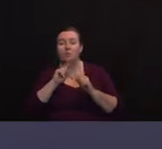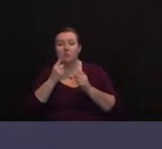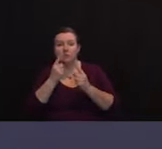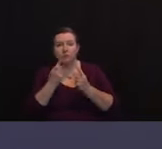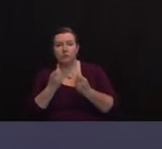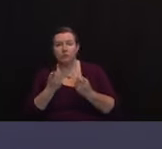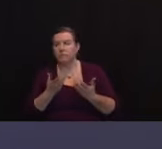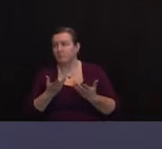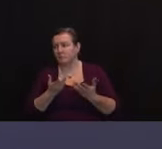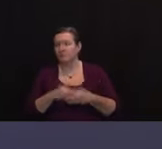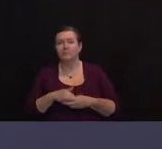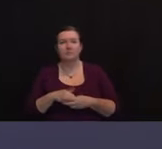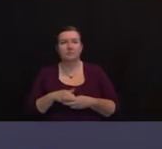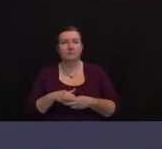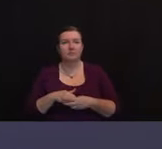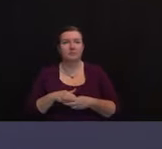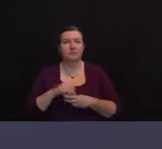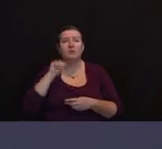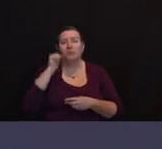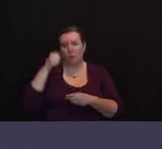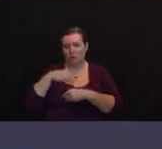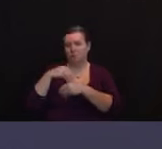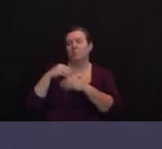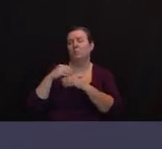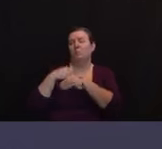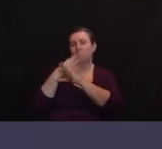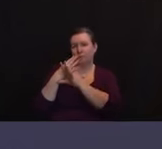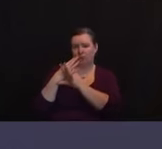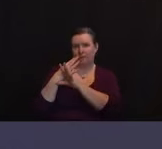virtual tomorrow, as we have been, and I think we will be